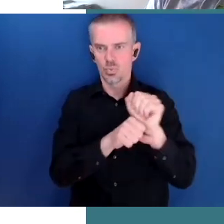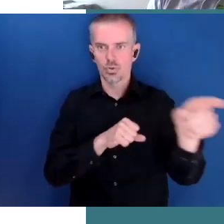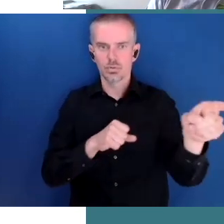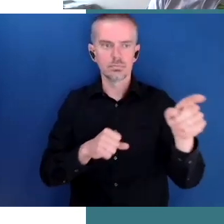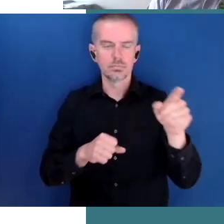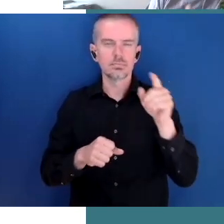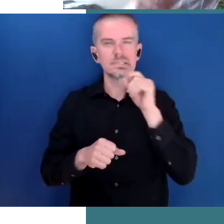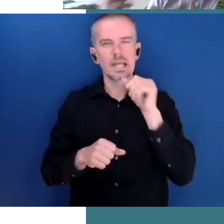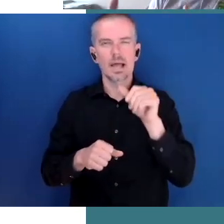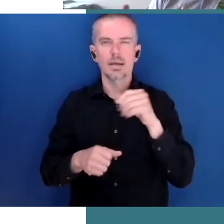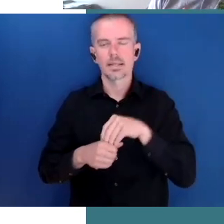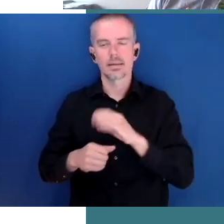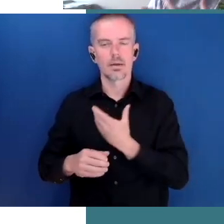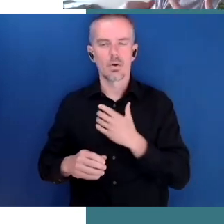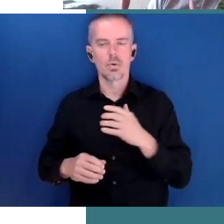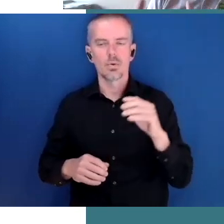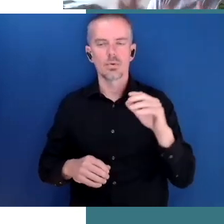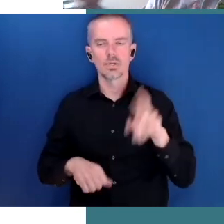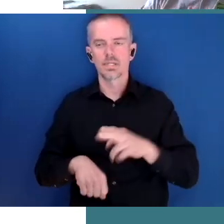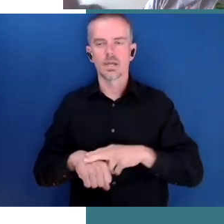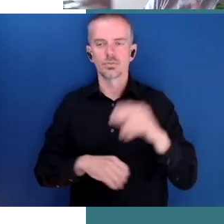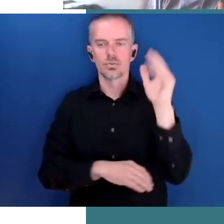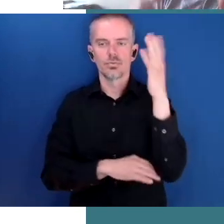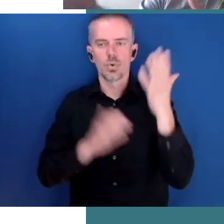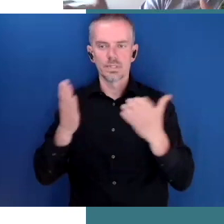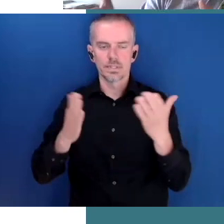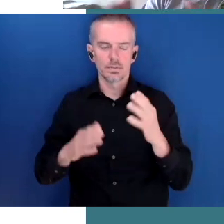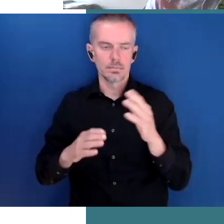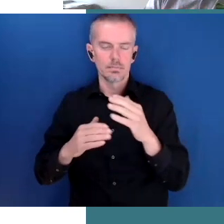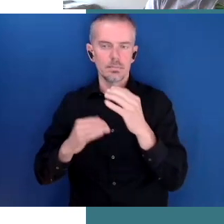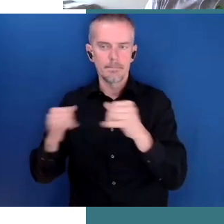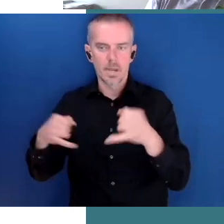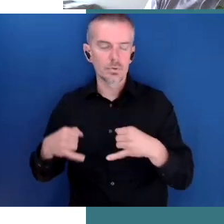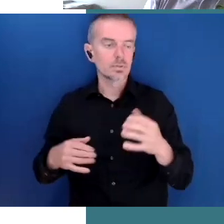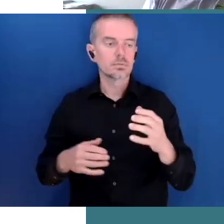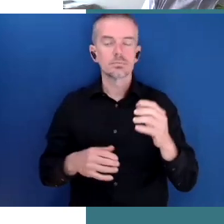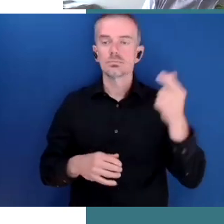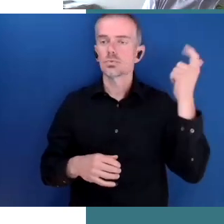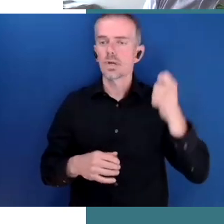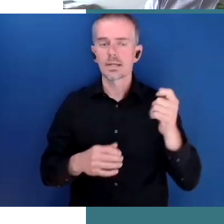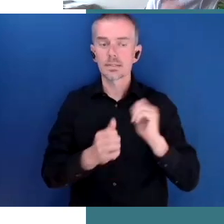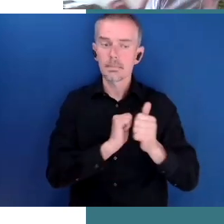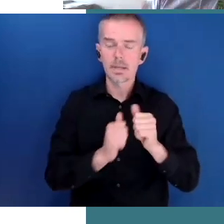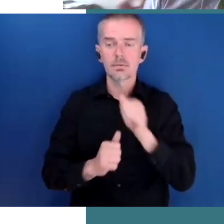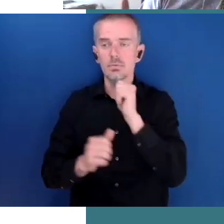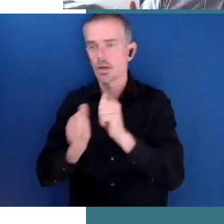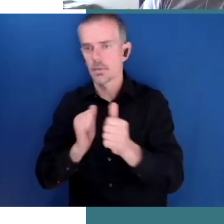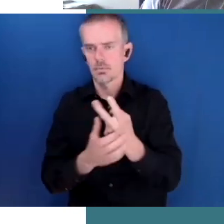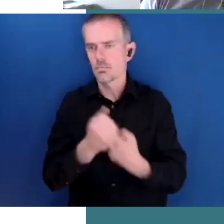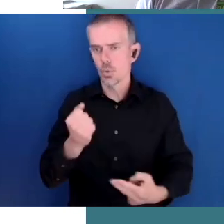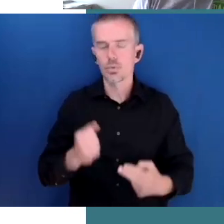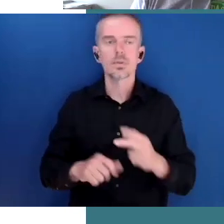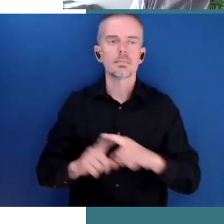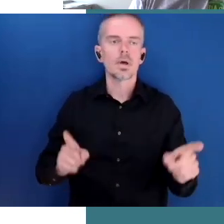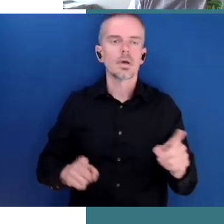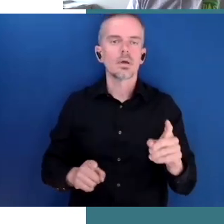Forest System boundaries can be in the form of grants, both competitive or non-competitive grants. But it's